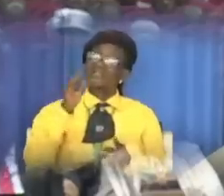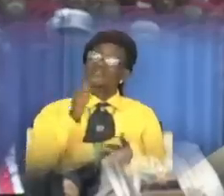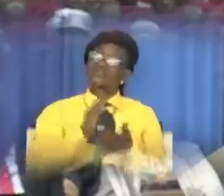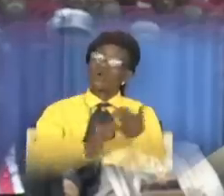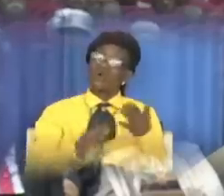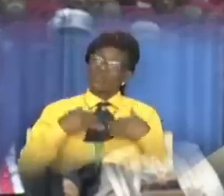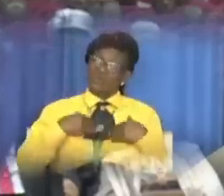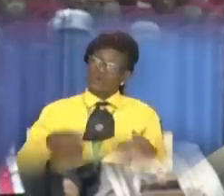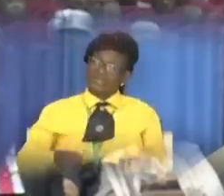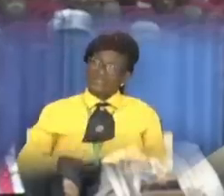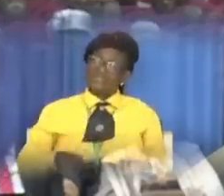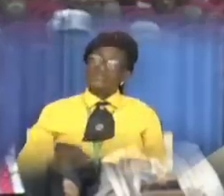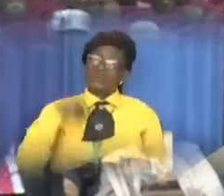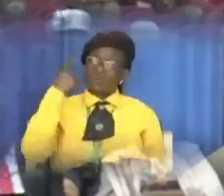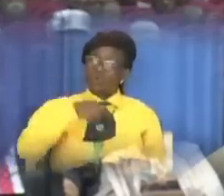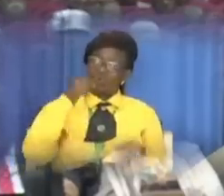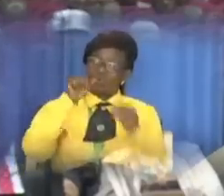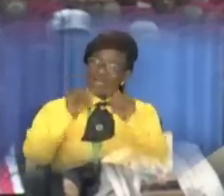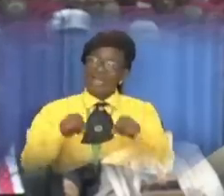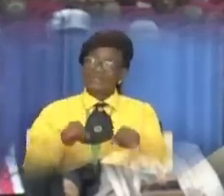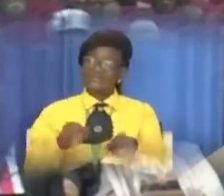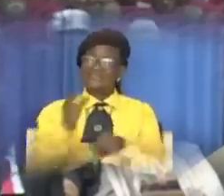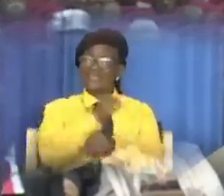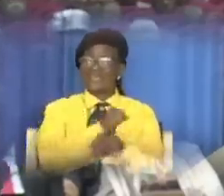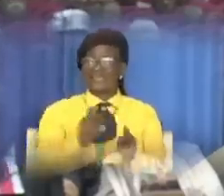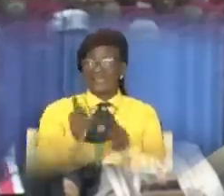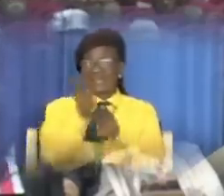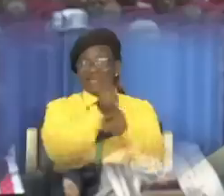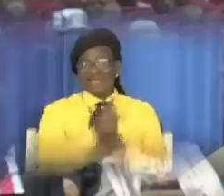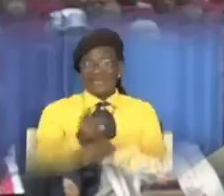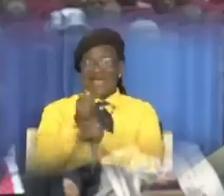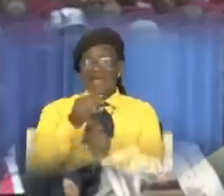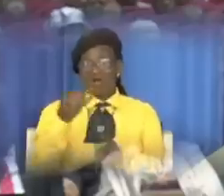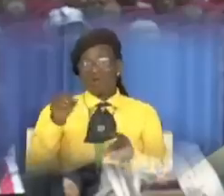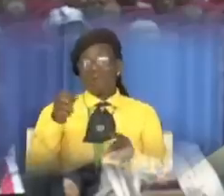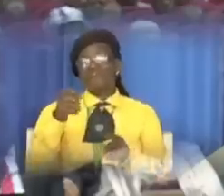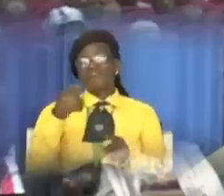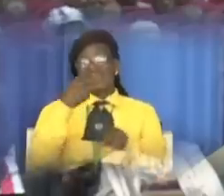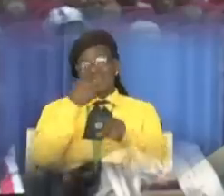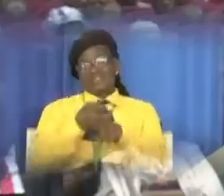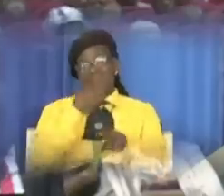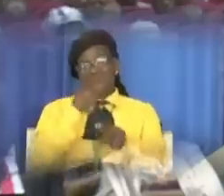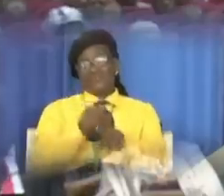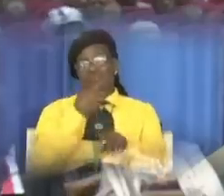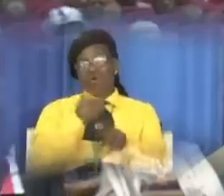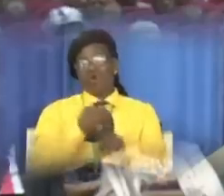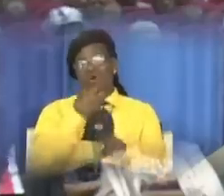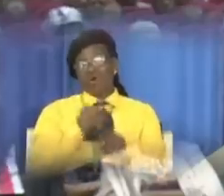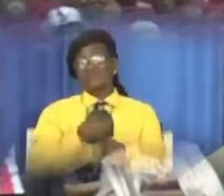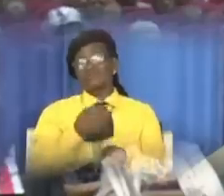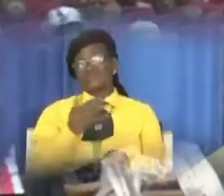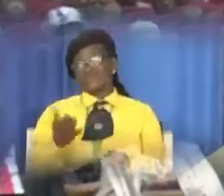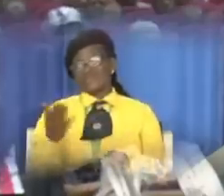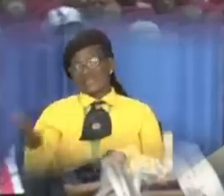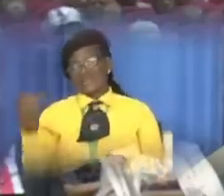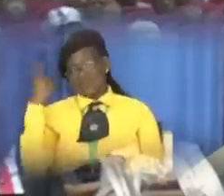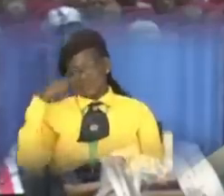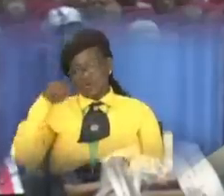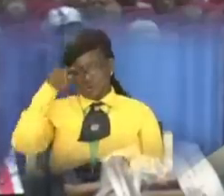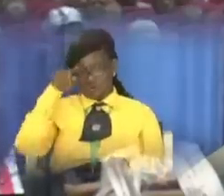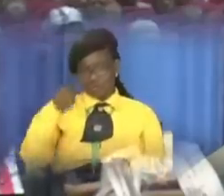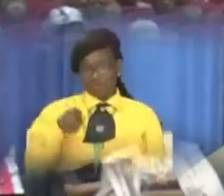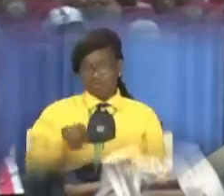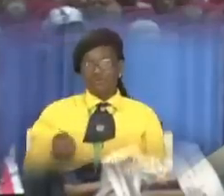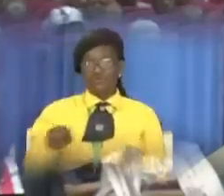God spoke to me and said, "Hey son, hold on. Tell the ministers of God to stop." And then he asked me to call those